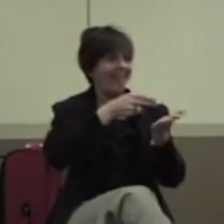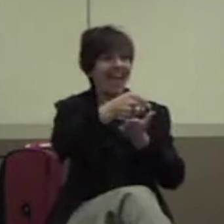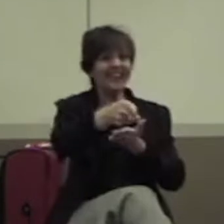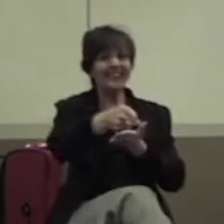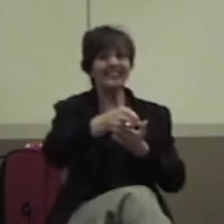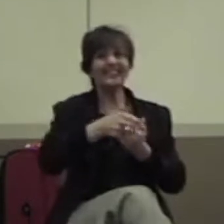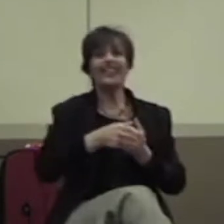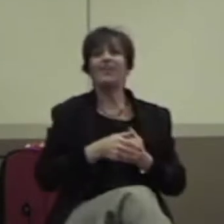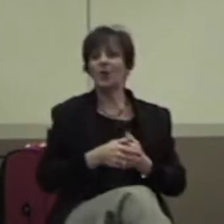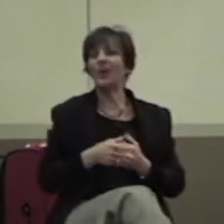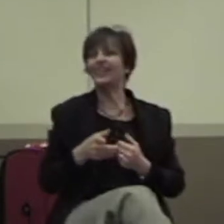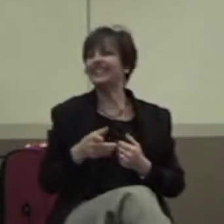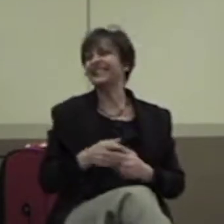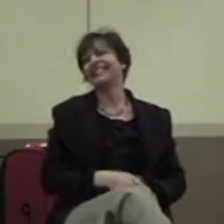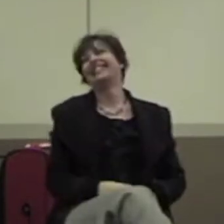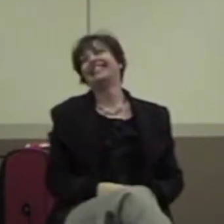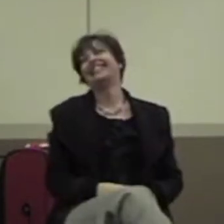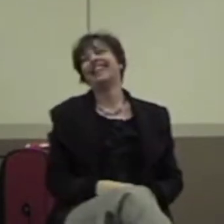honest.